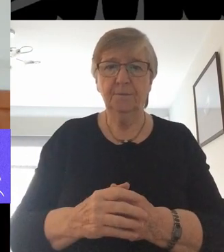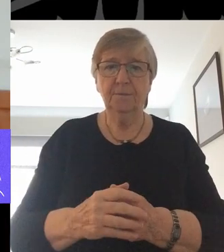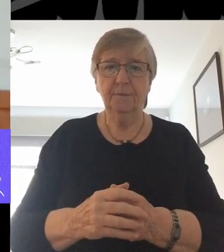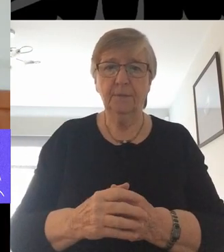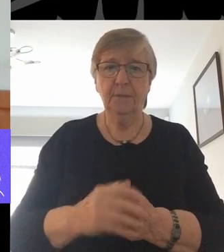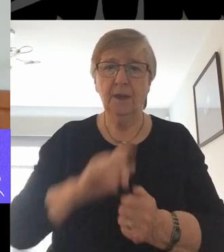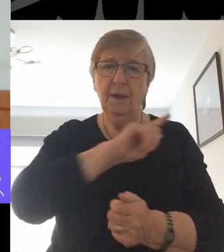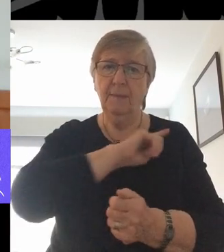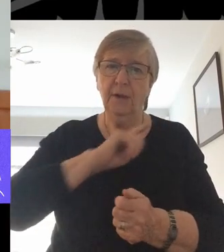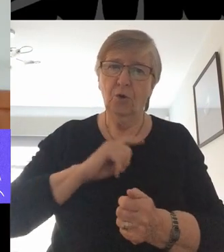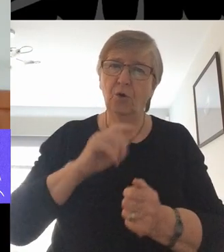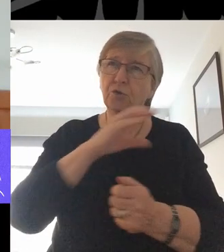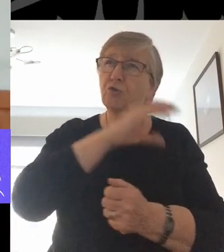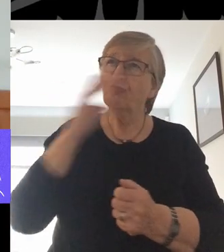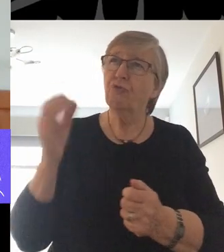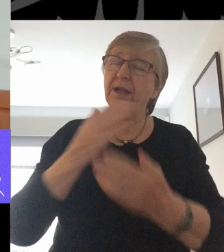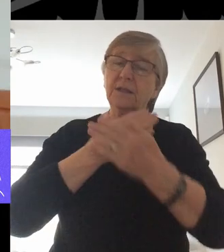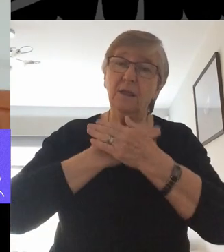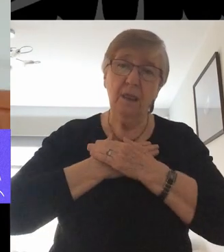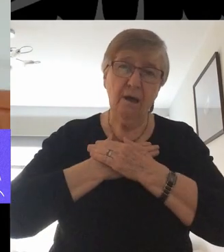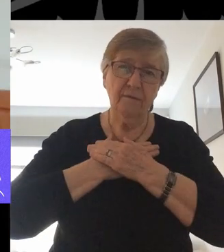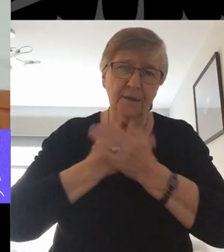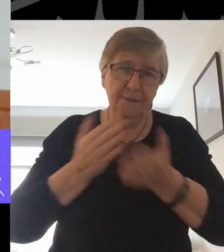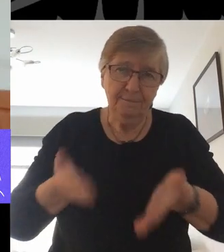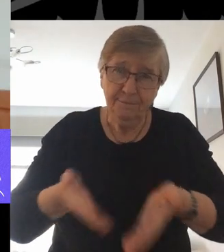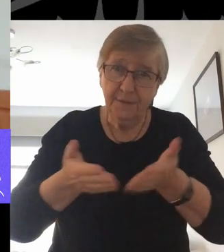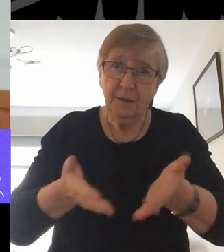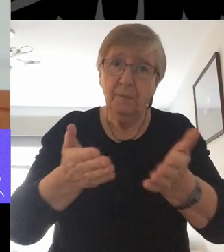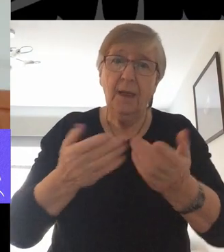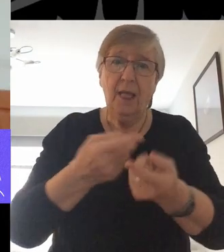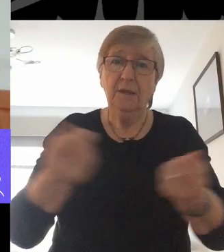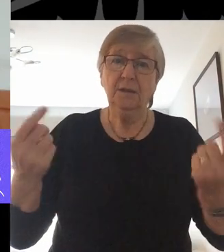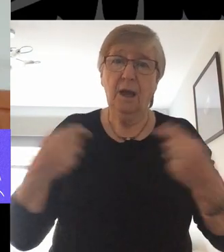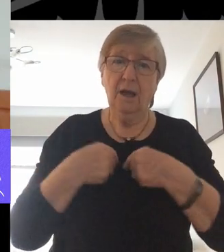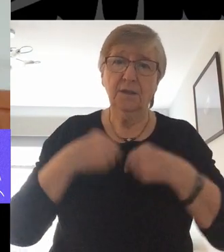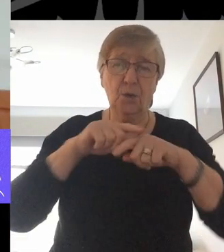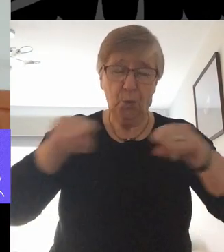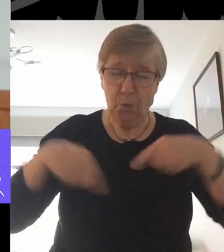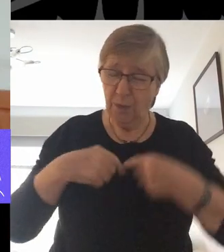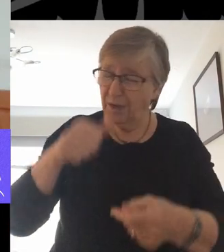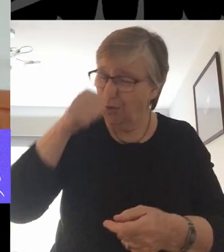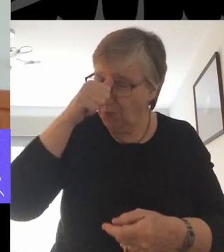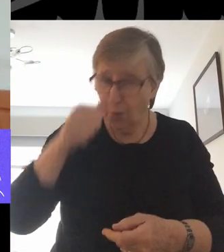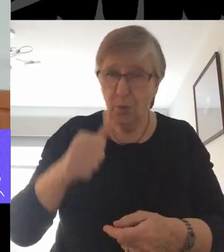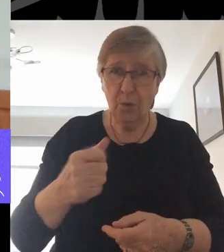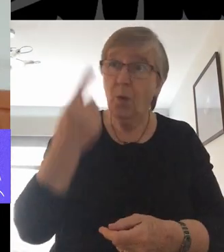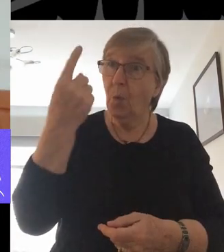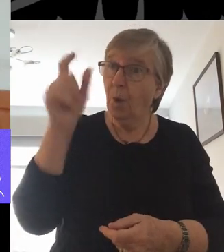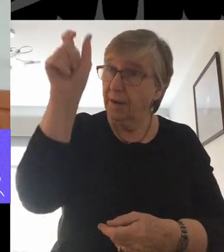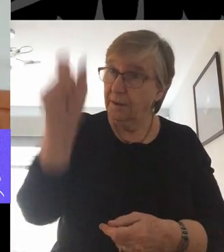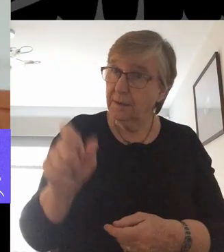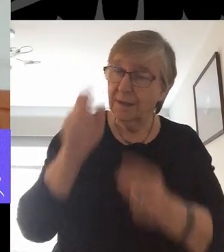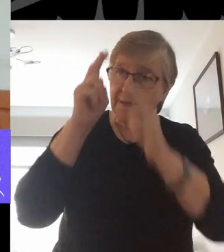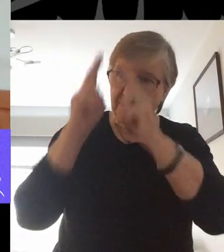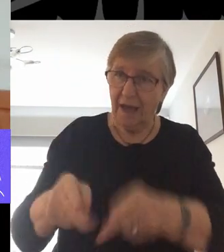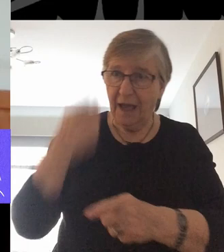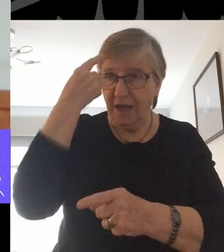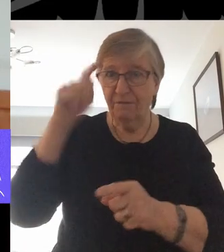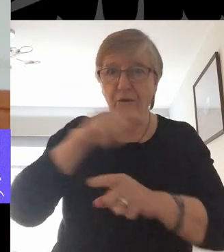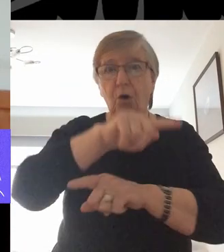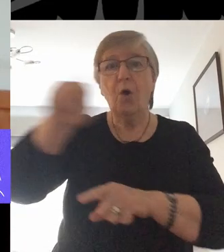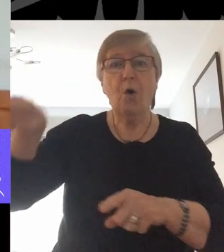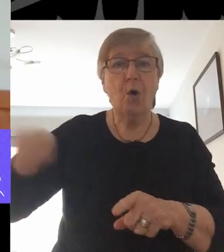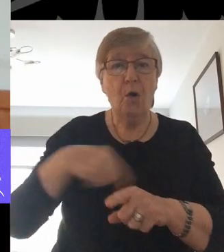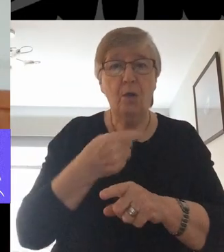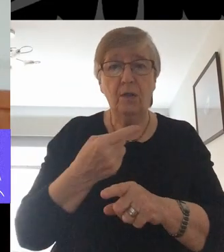For Christ's love compels us, because we are convinced that one died for all, and therefore all